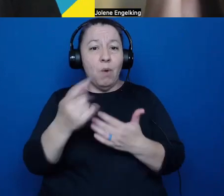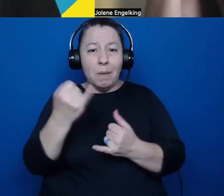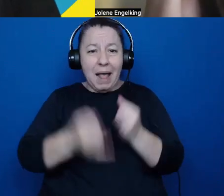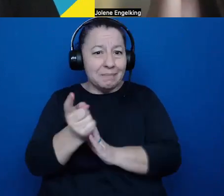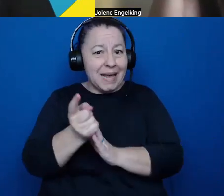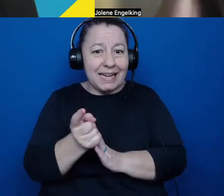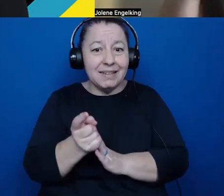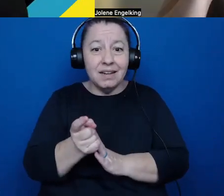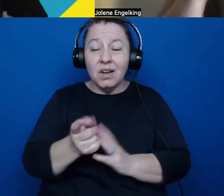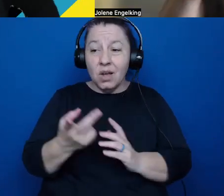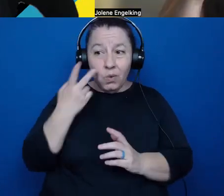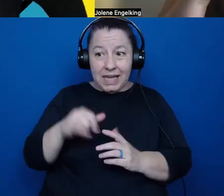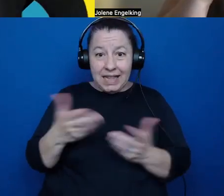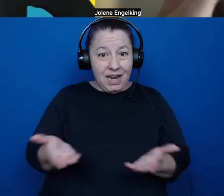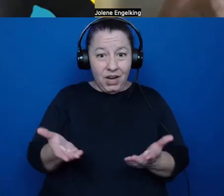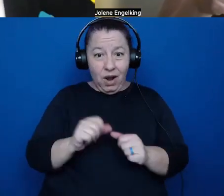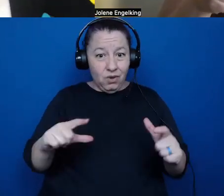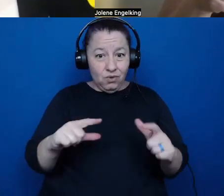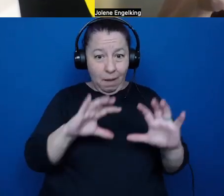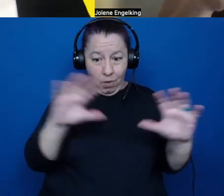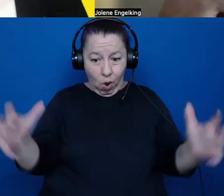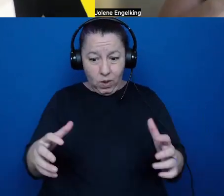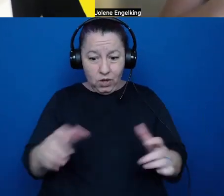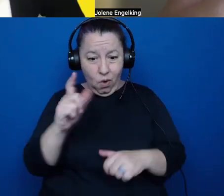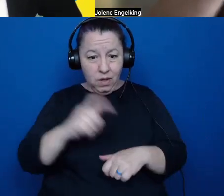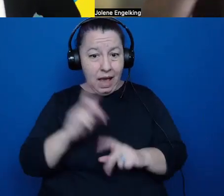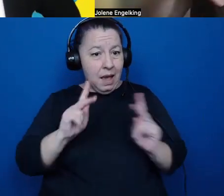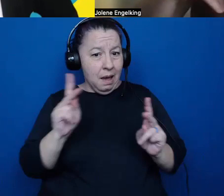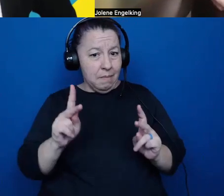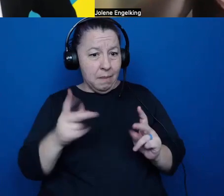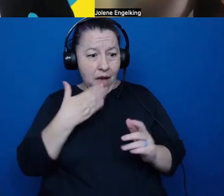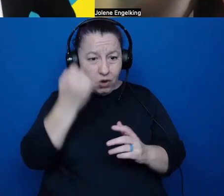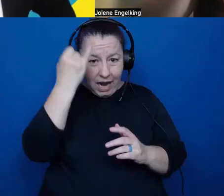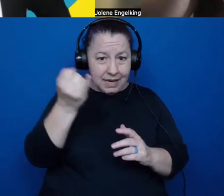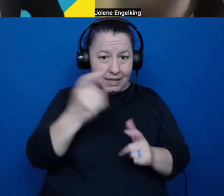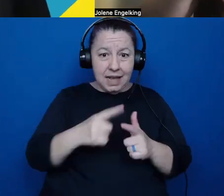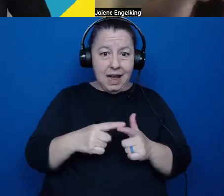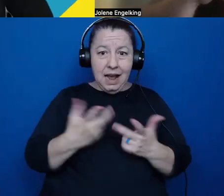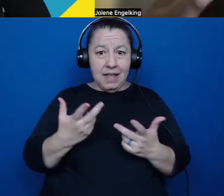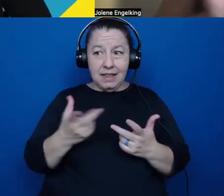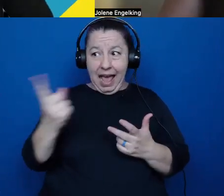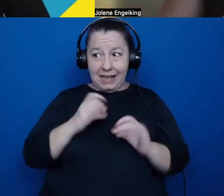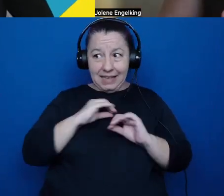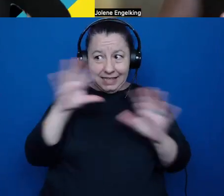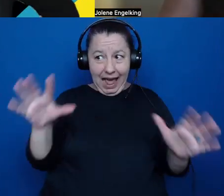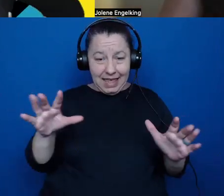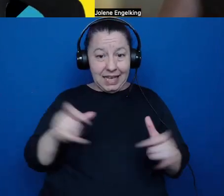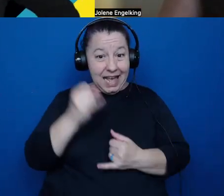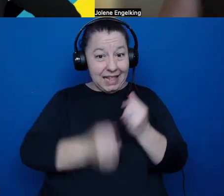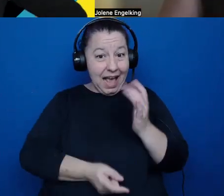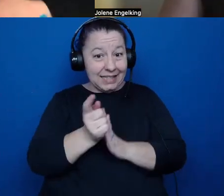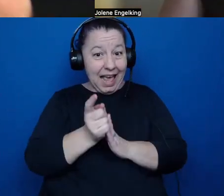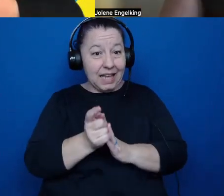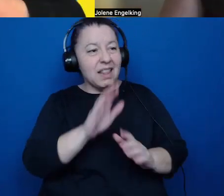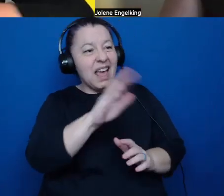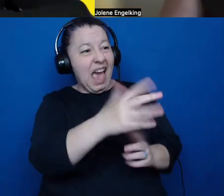a tribal coalition all the time. People have these good ideas and like, we want to work with tribal communities. They don't ask us anything. And then at the last minute, they'll be like, hey, do you want to be